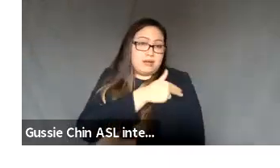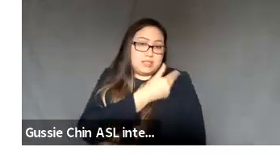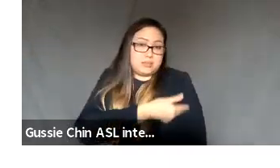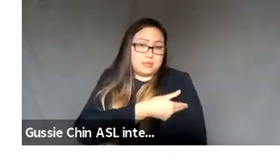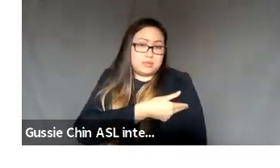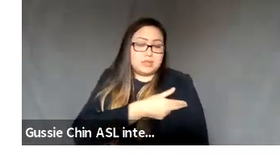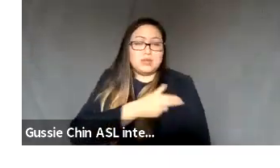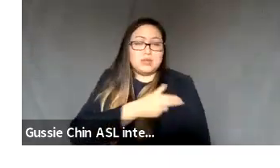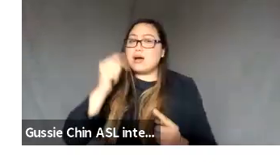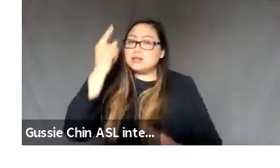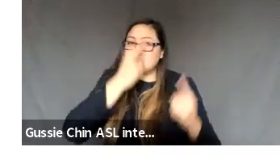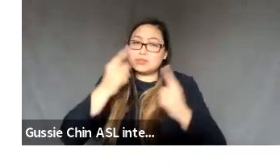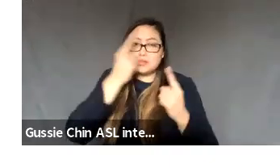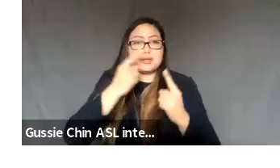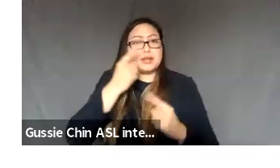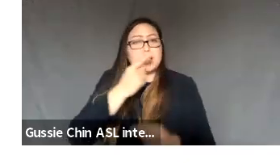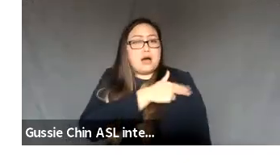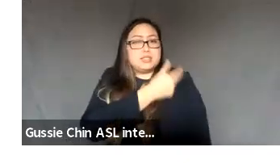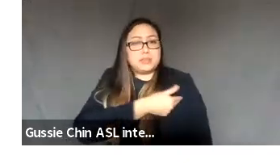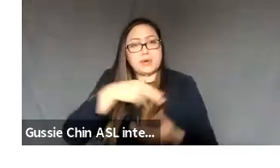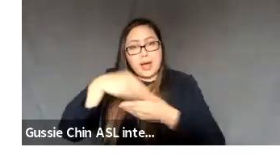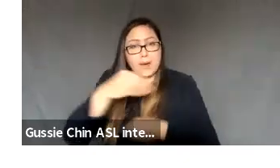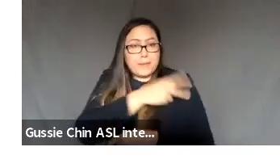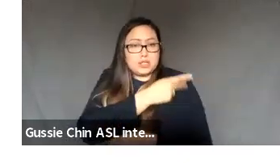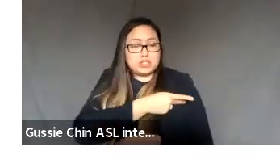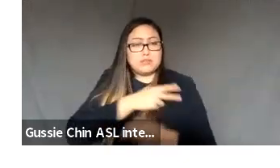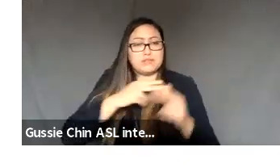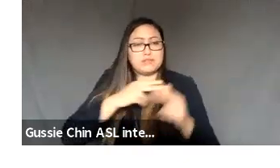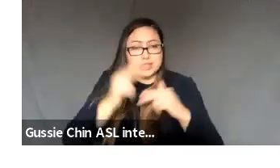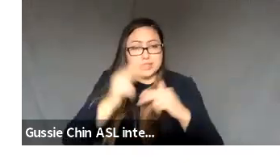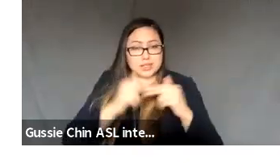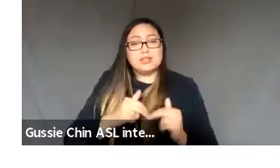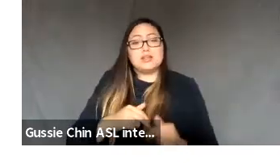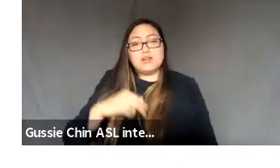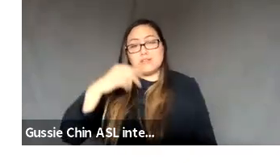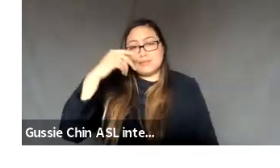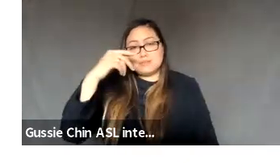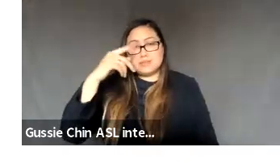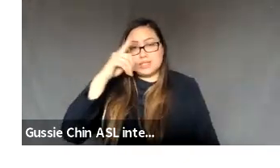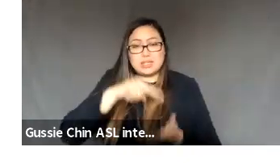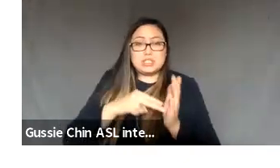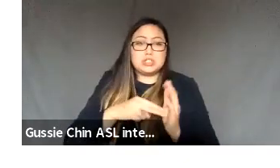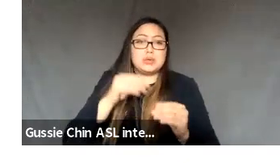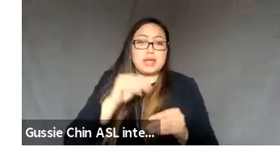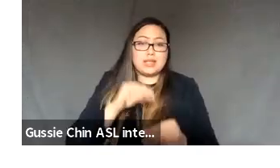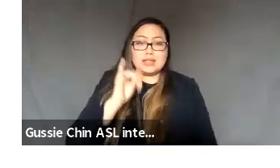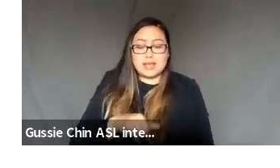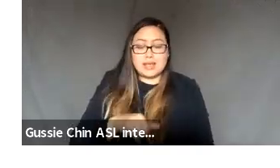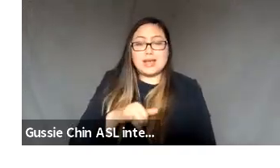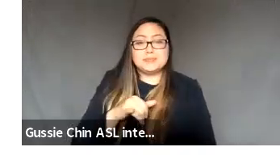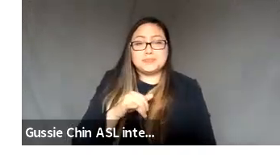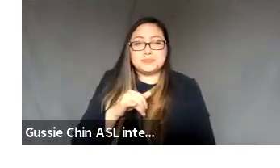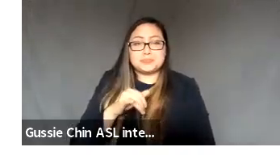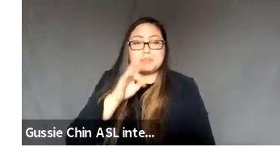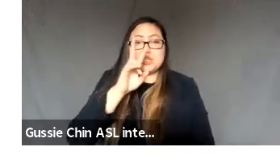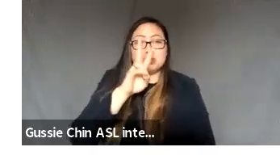not considered hospital outpatient facilities for the purpose of the 2010 ADA standards or the Architectural Barriers Act.